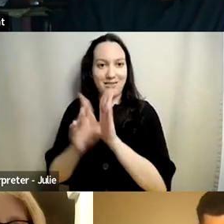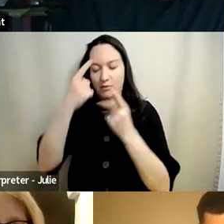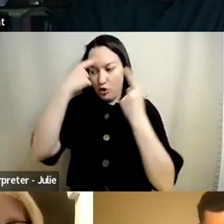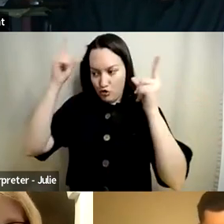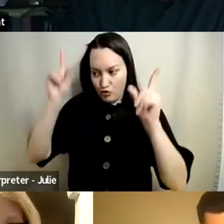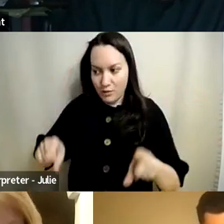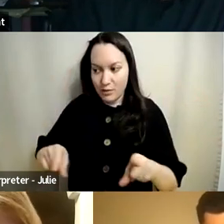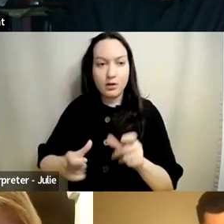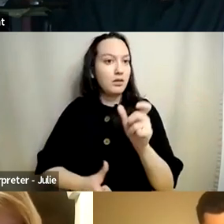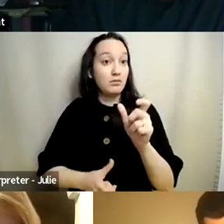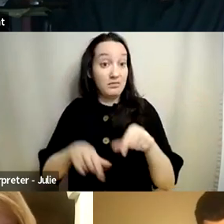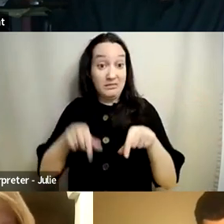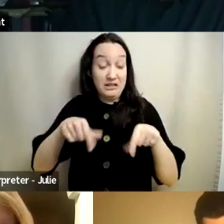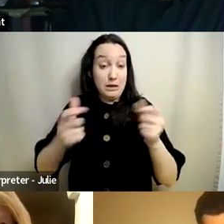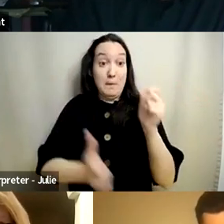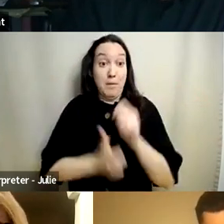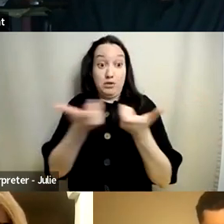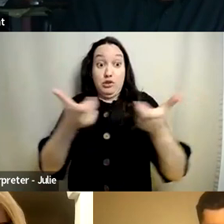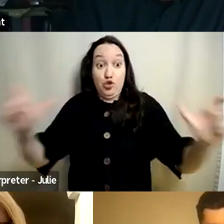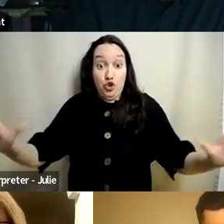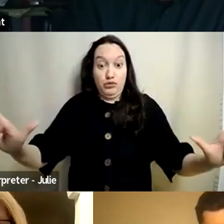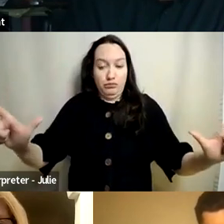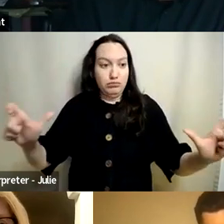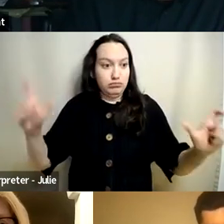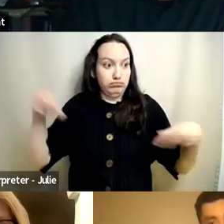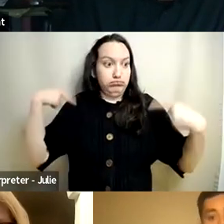And this is the largest one that we'll have.